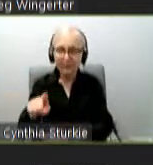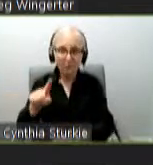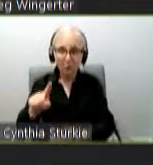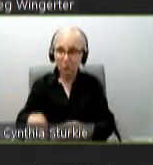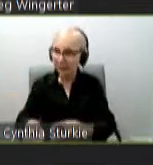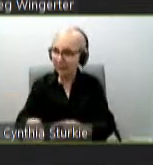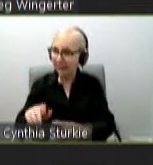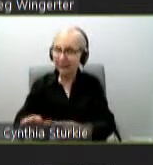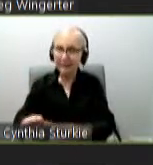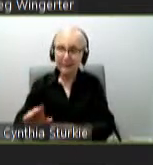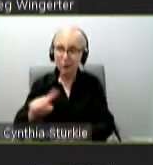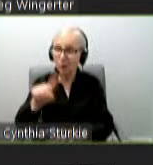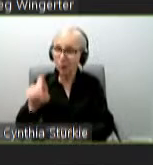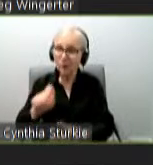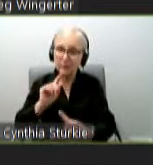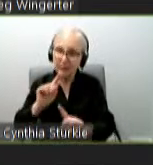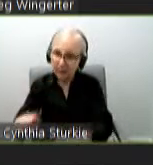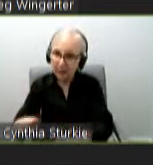at